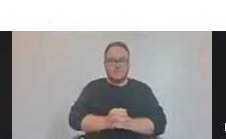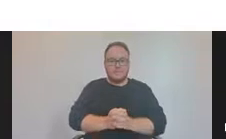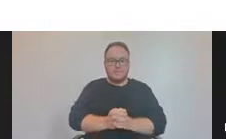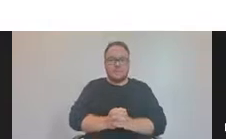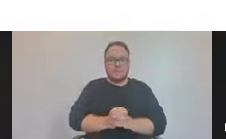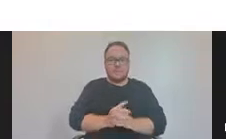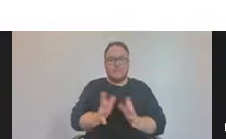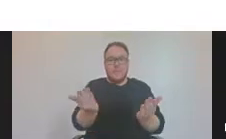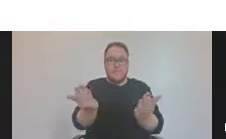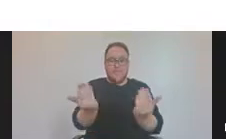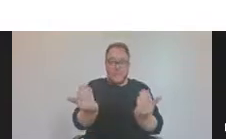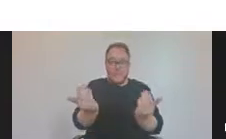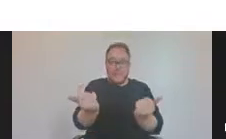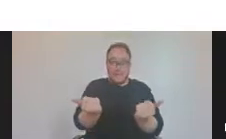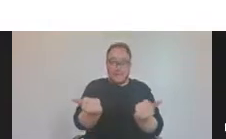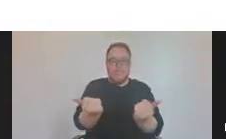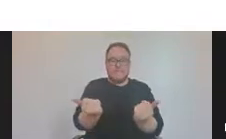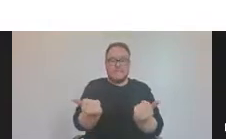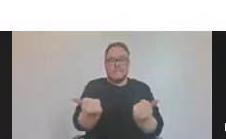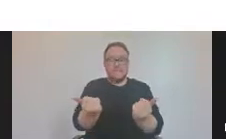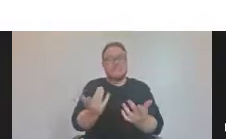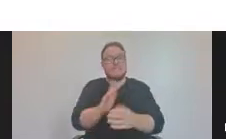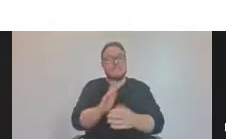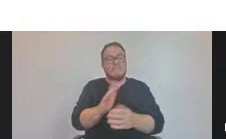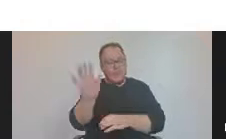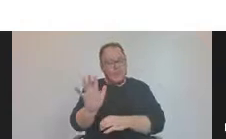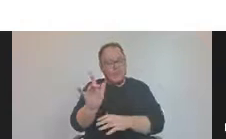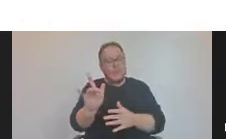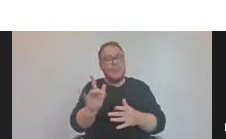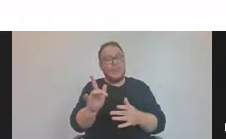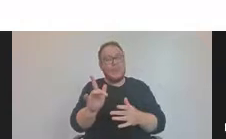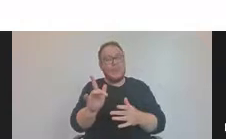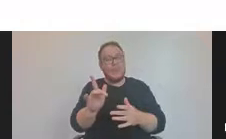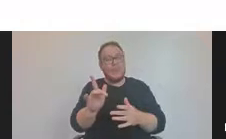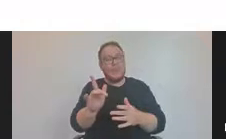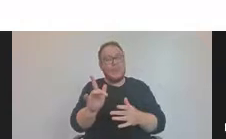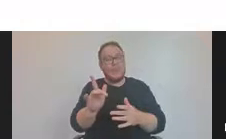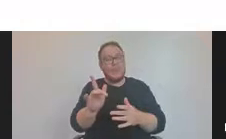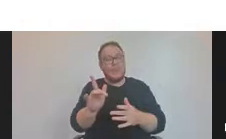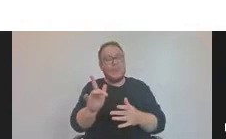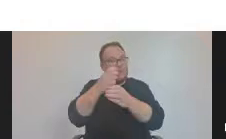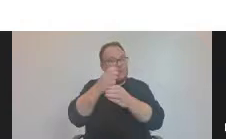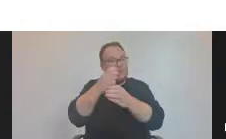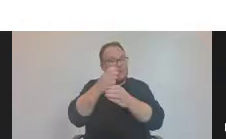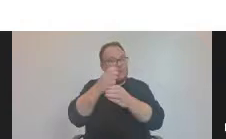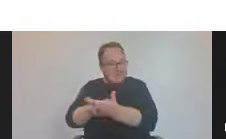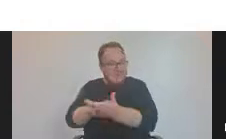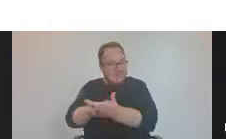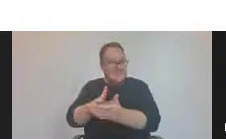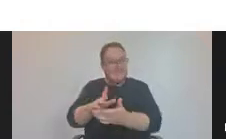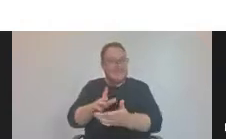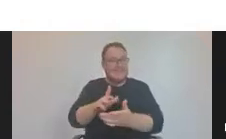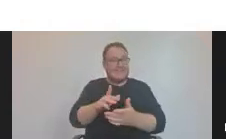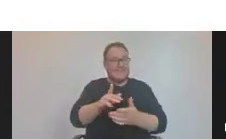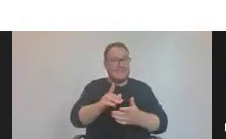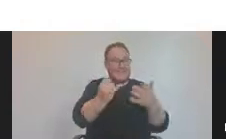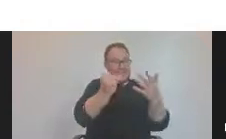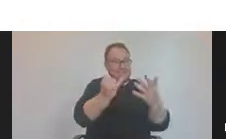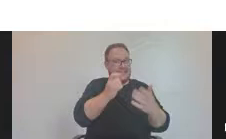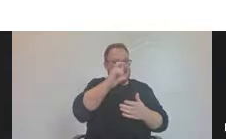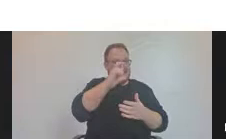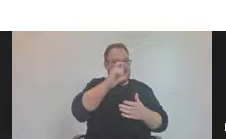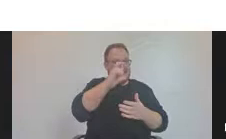So welcome everybody, and hello to the annual general meeting in common for the 6